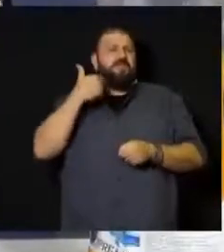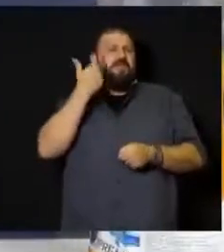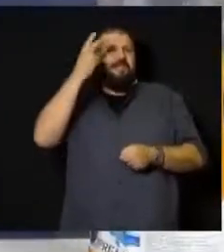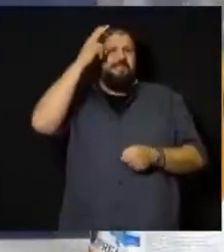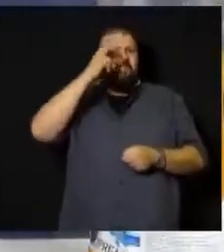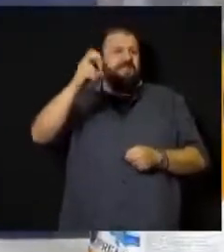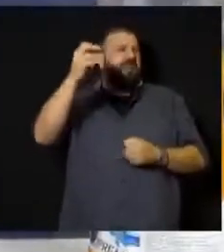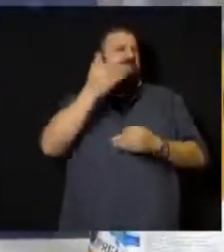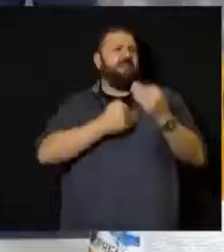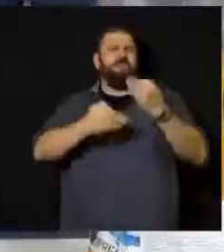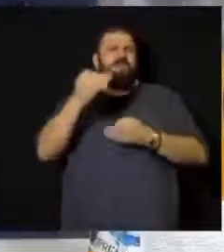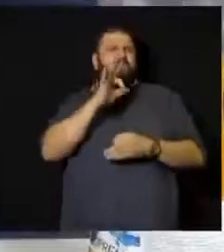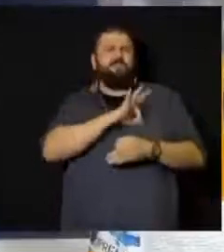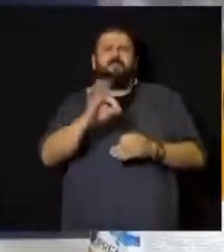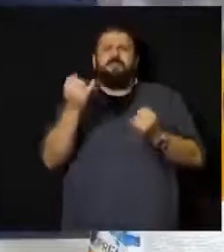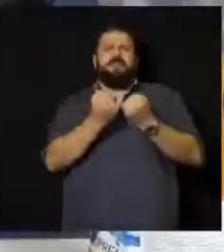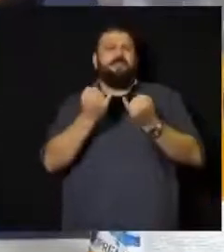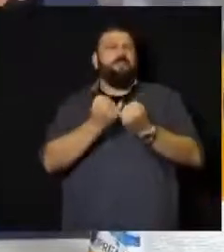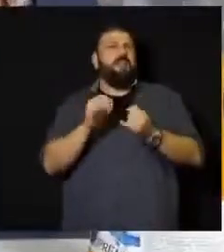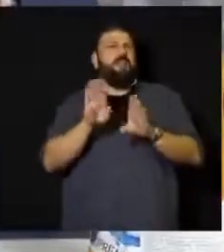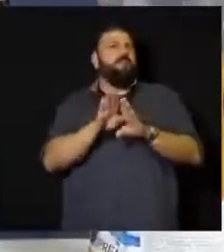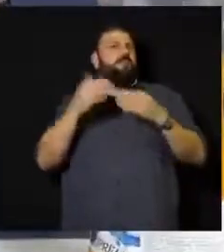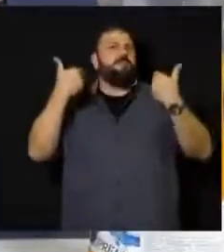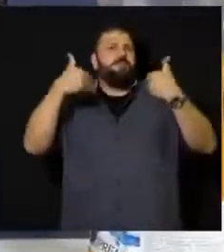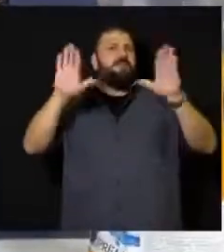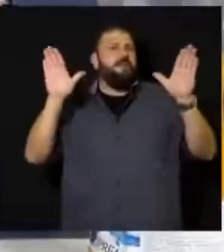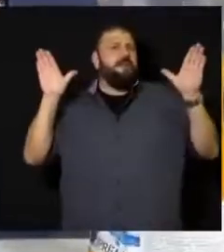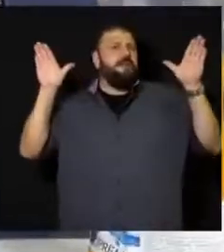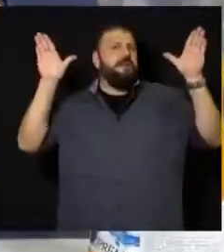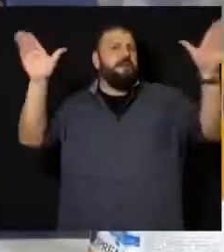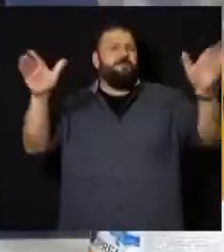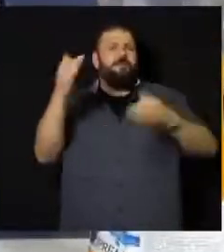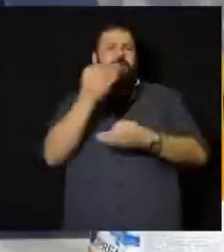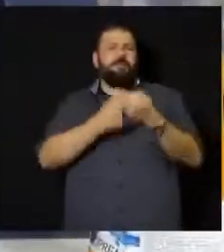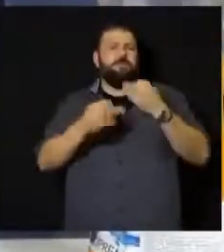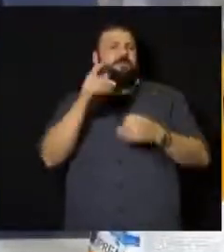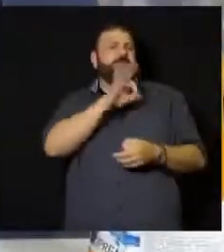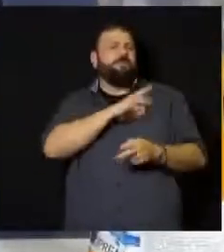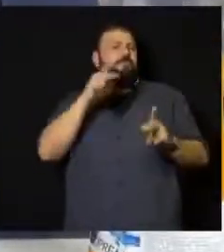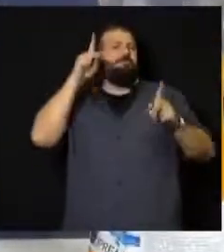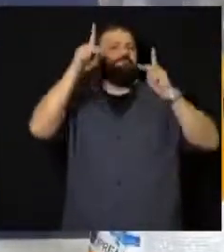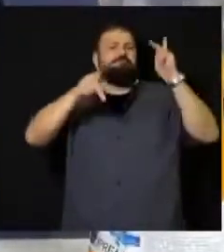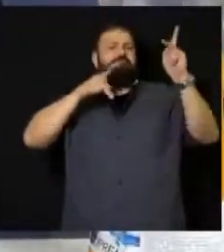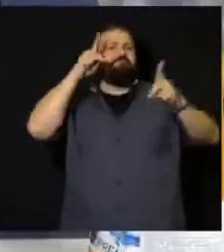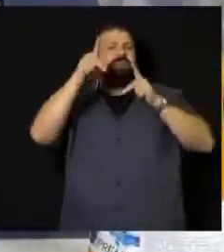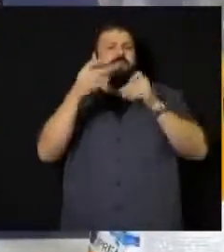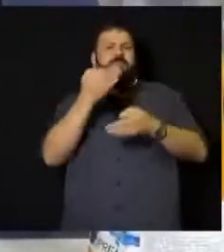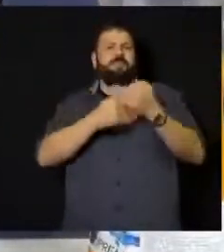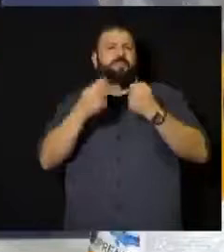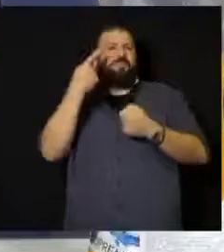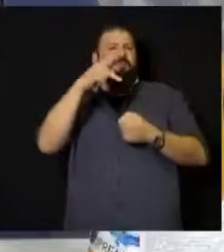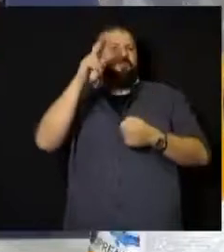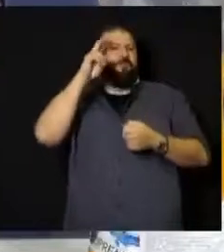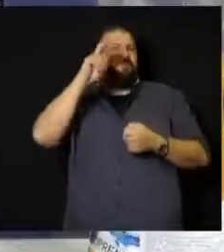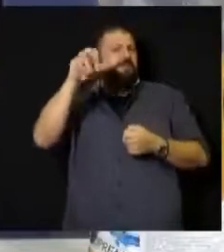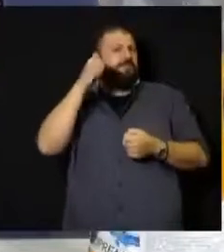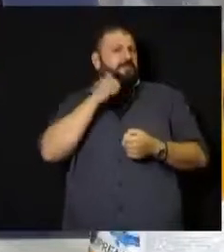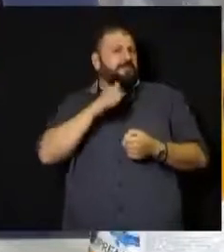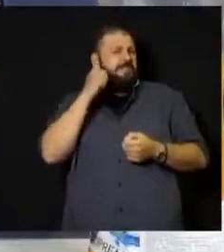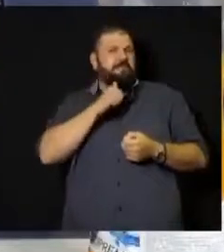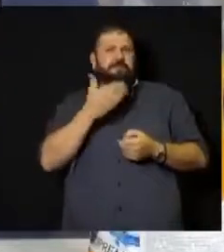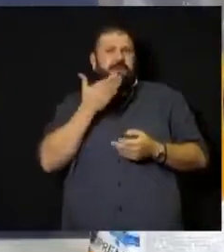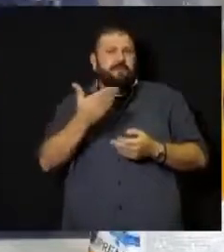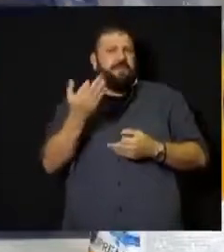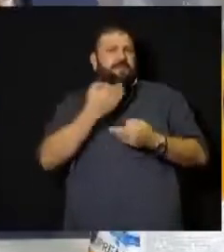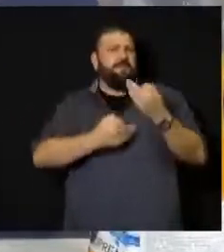or travel, go as if you were going to the airport, even though, but you're visiting the dream. And this is something that kept your